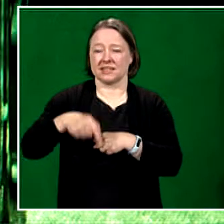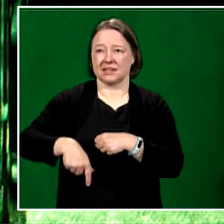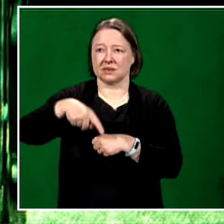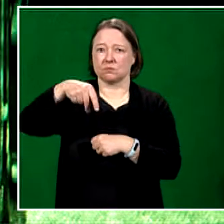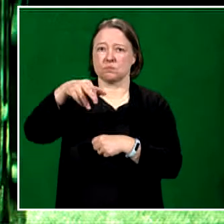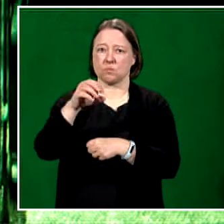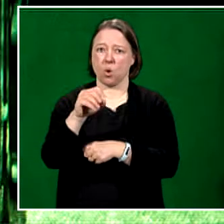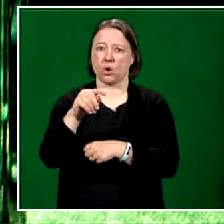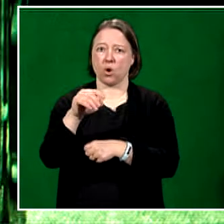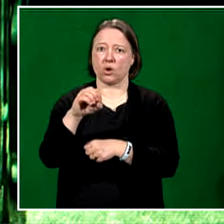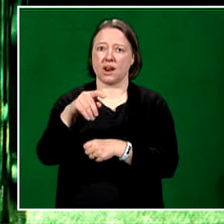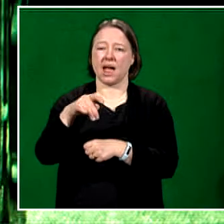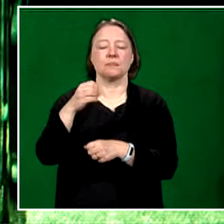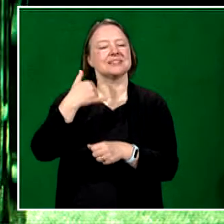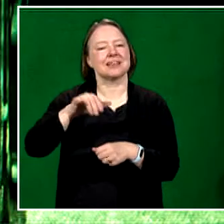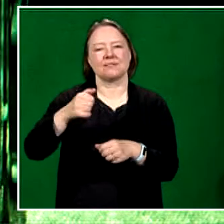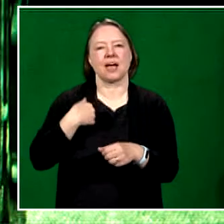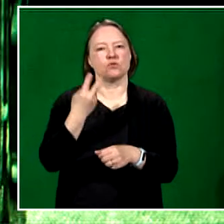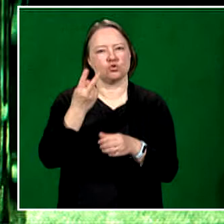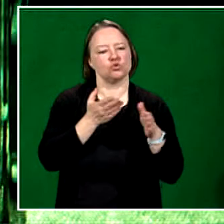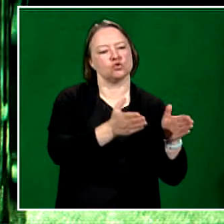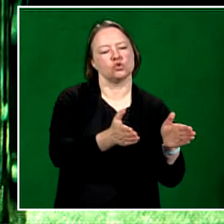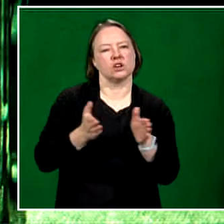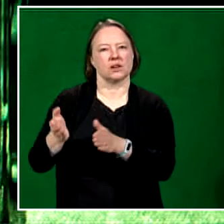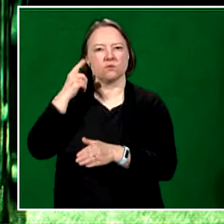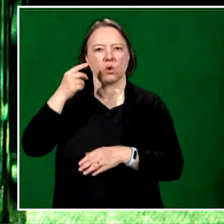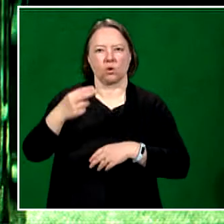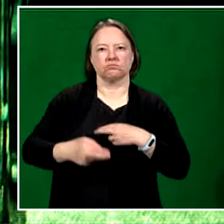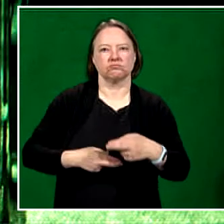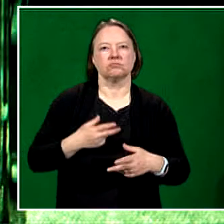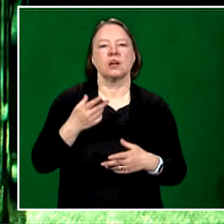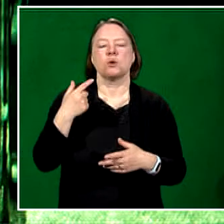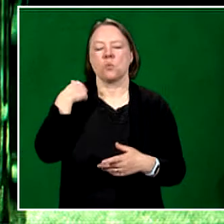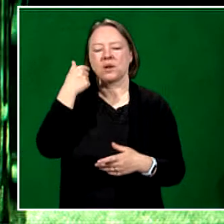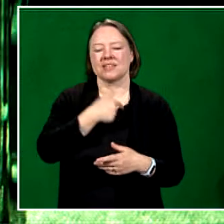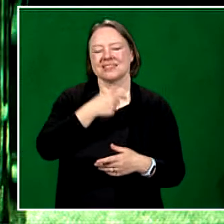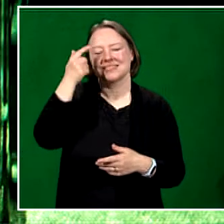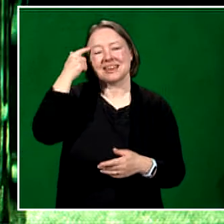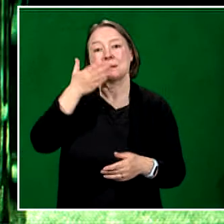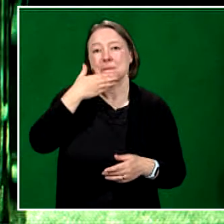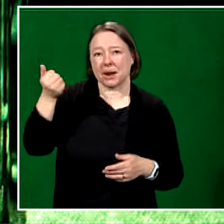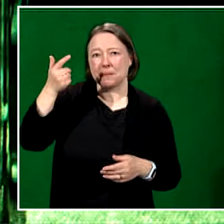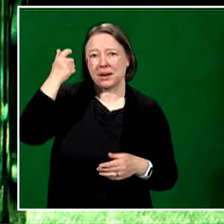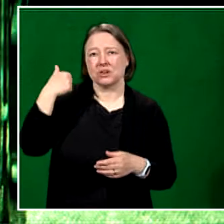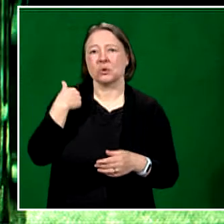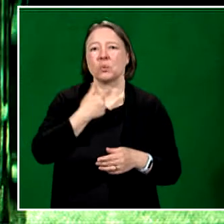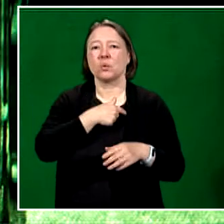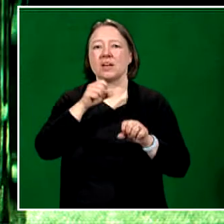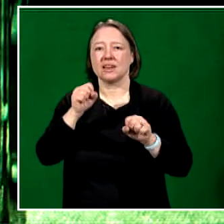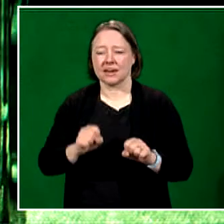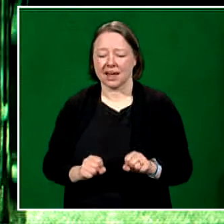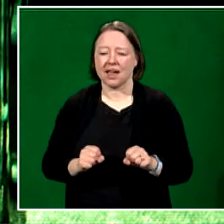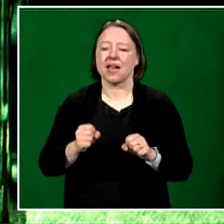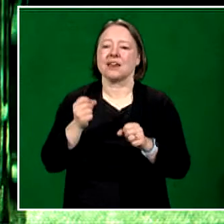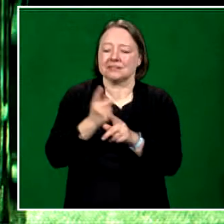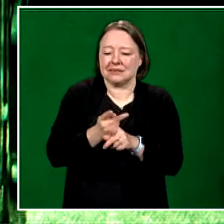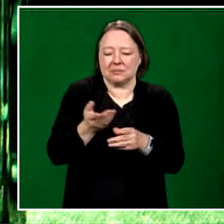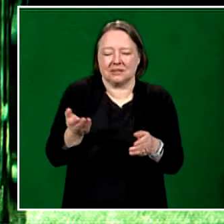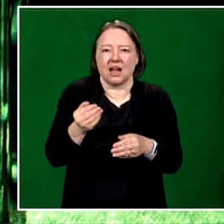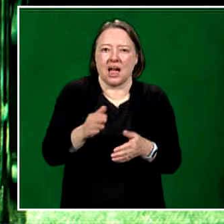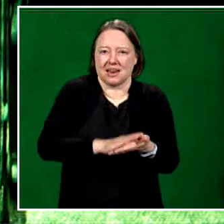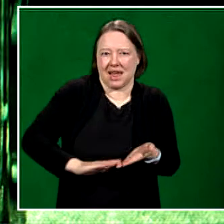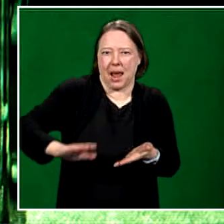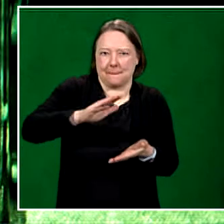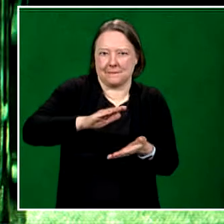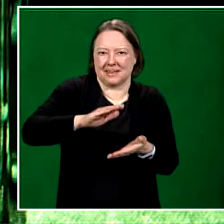to have the two streams, but we still think that it's better because we're able to keep it on campus, we're able to